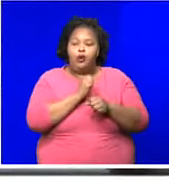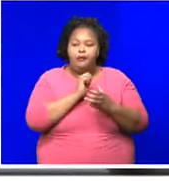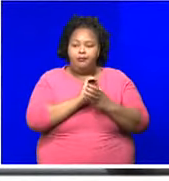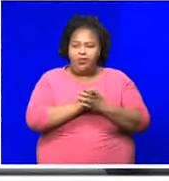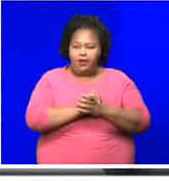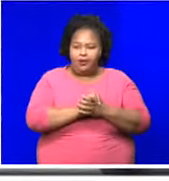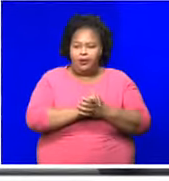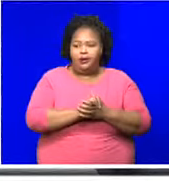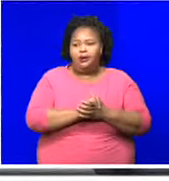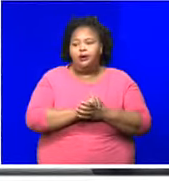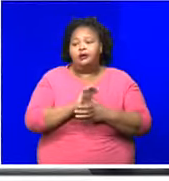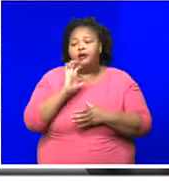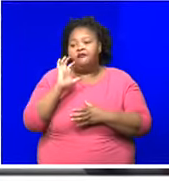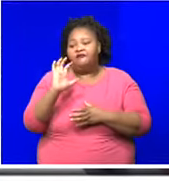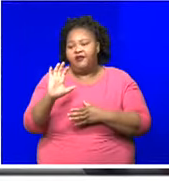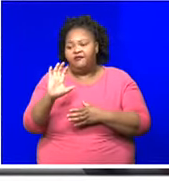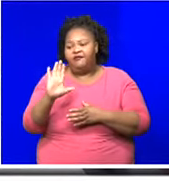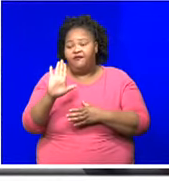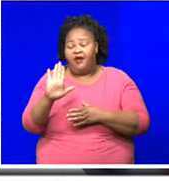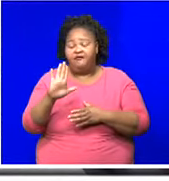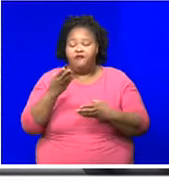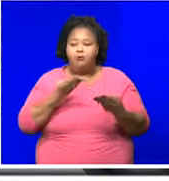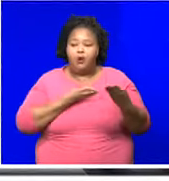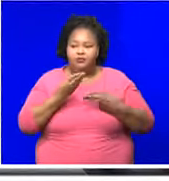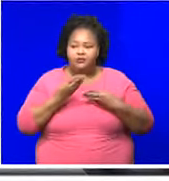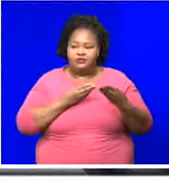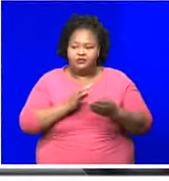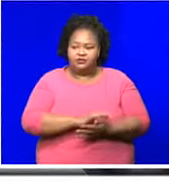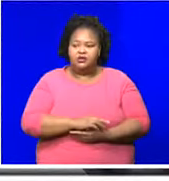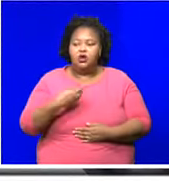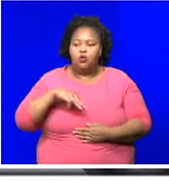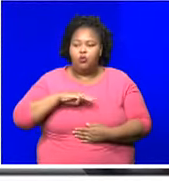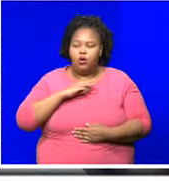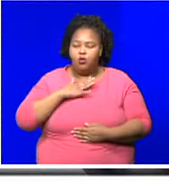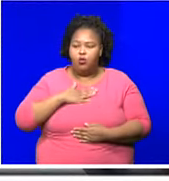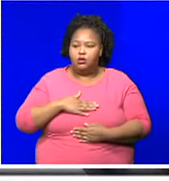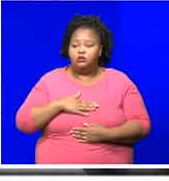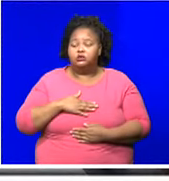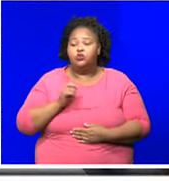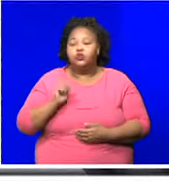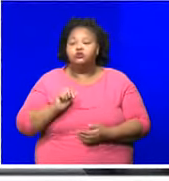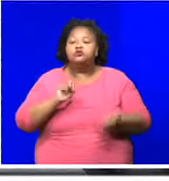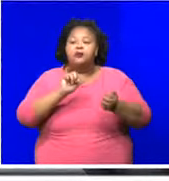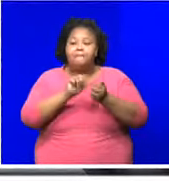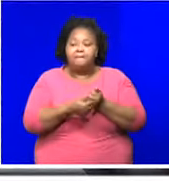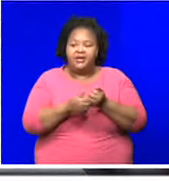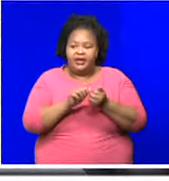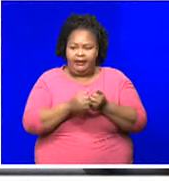maize throughout the year. And we are still striving for more improvement in terms of particularly